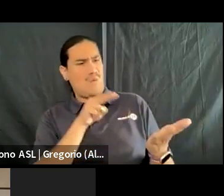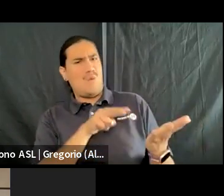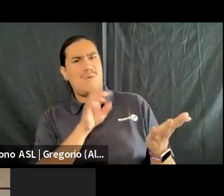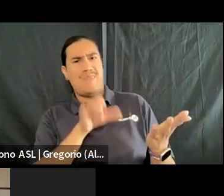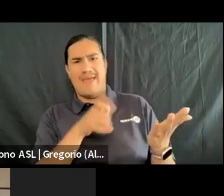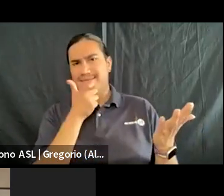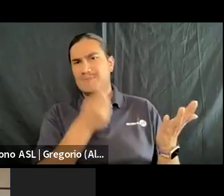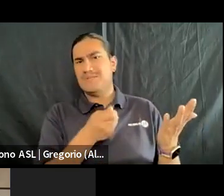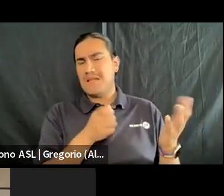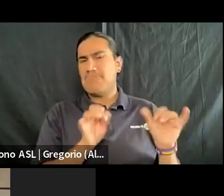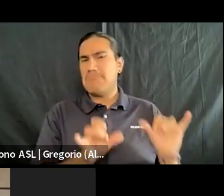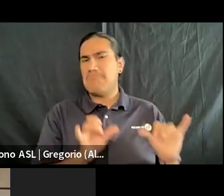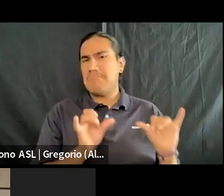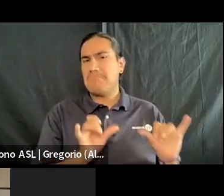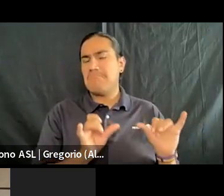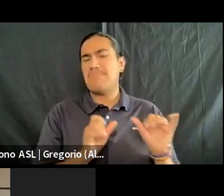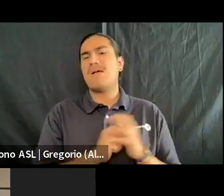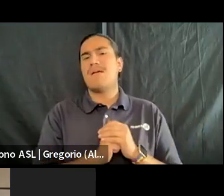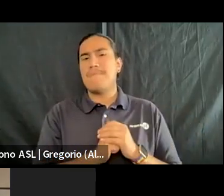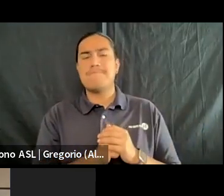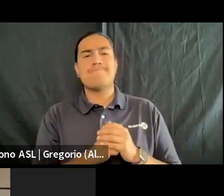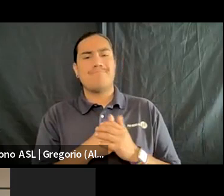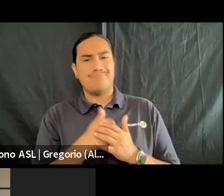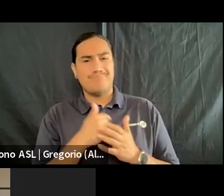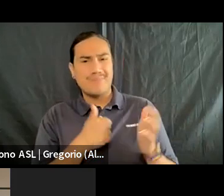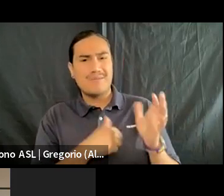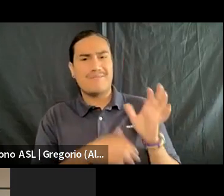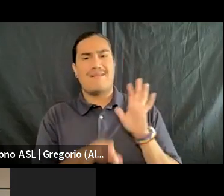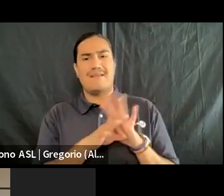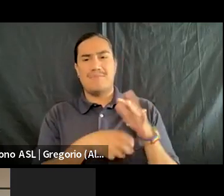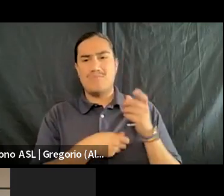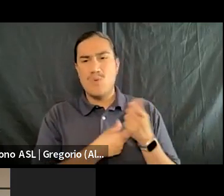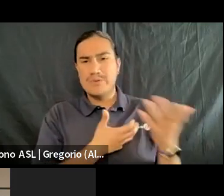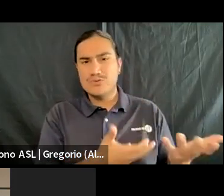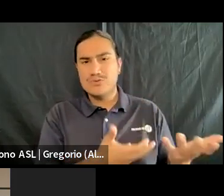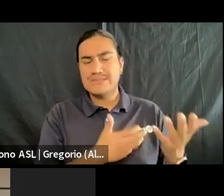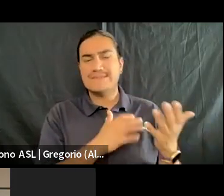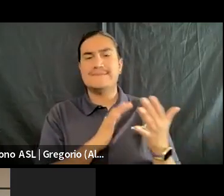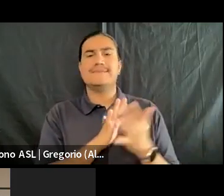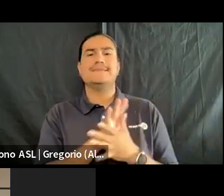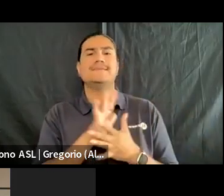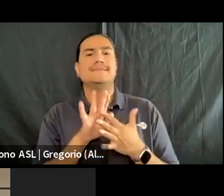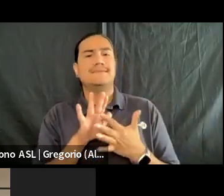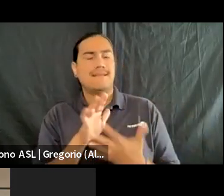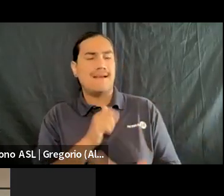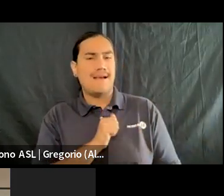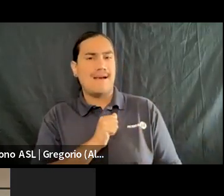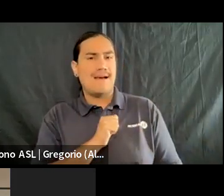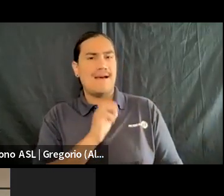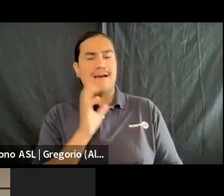So I was discovering poetry. I was like,